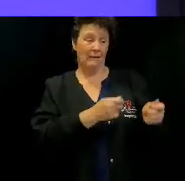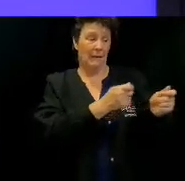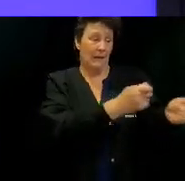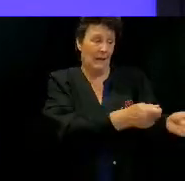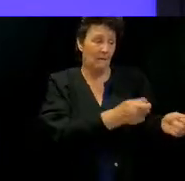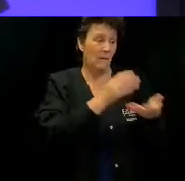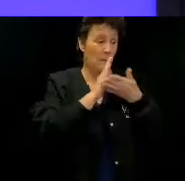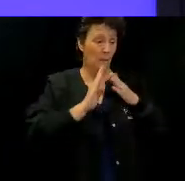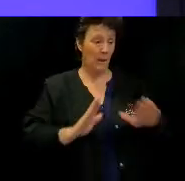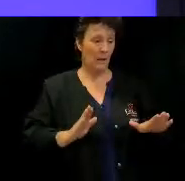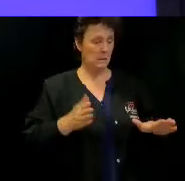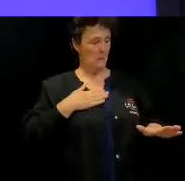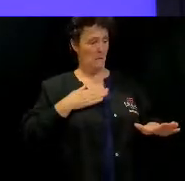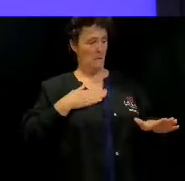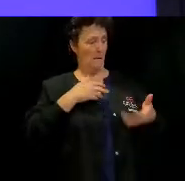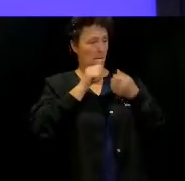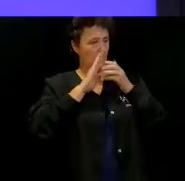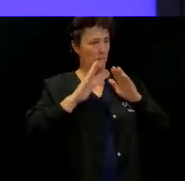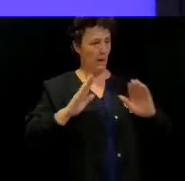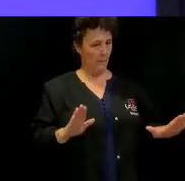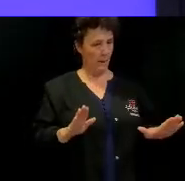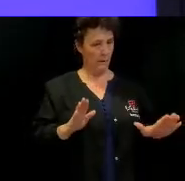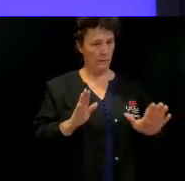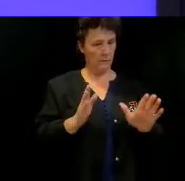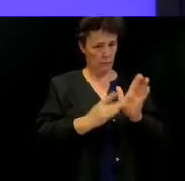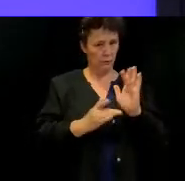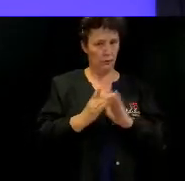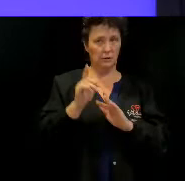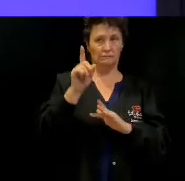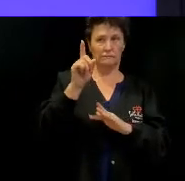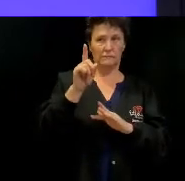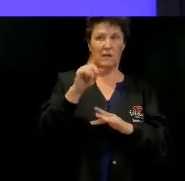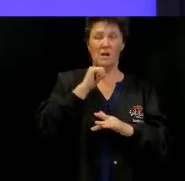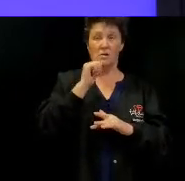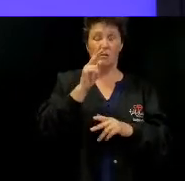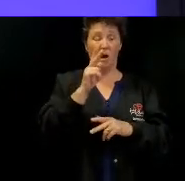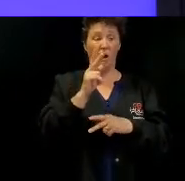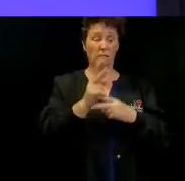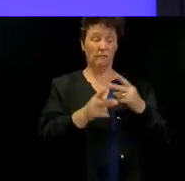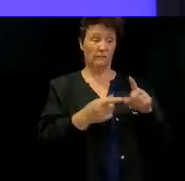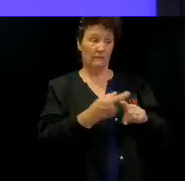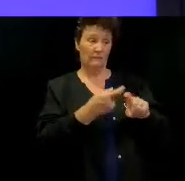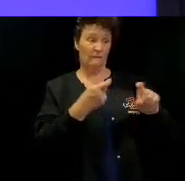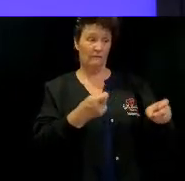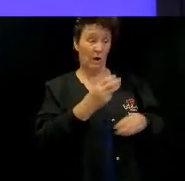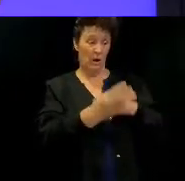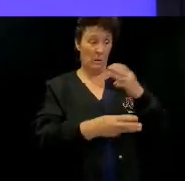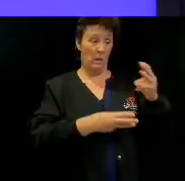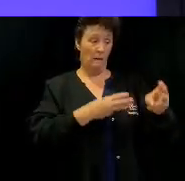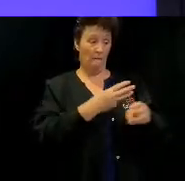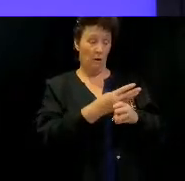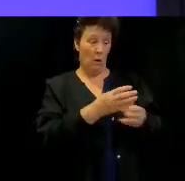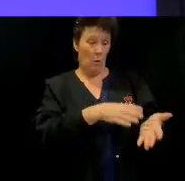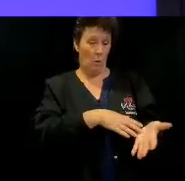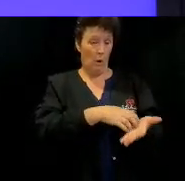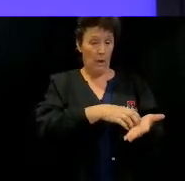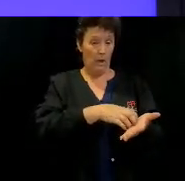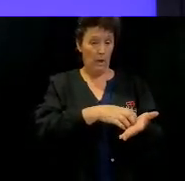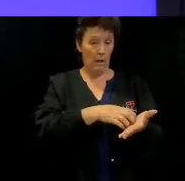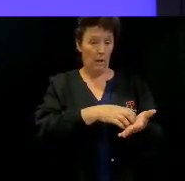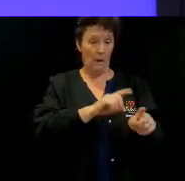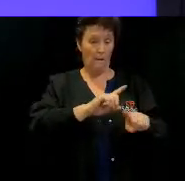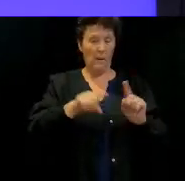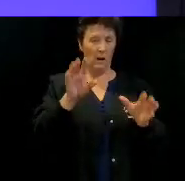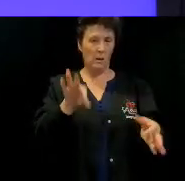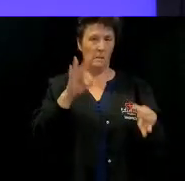my peace. Amen. Check this out. Not the kind of fragile peace given by the world, but my perfect peace.